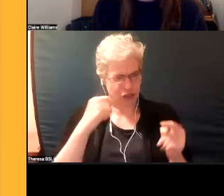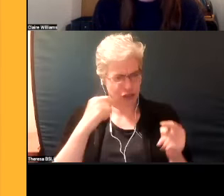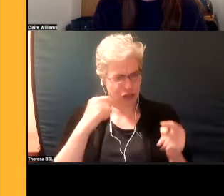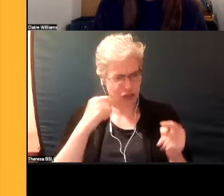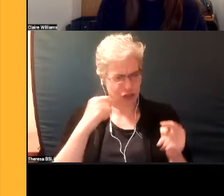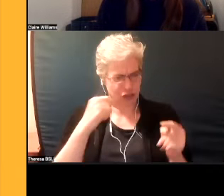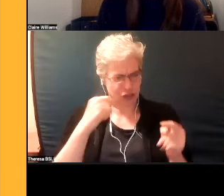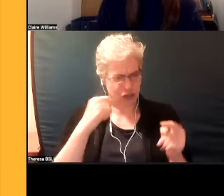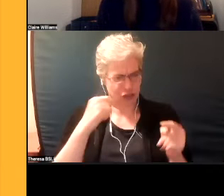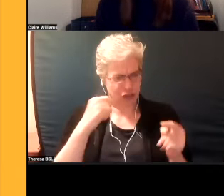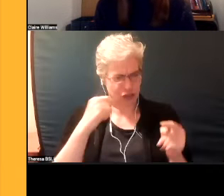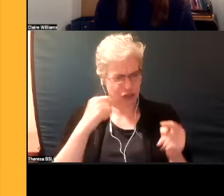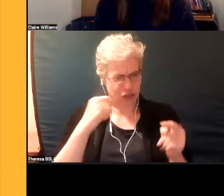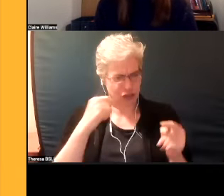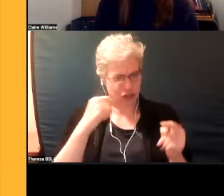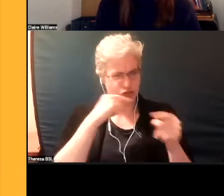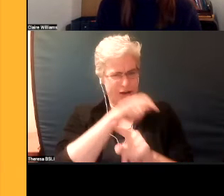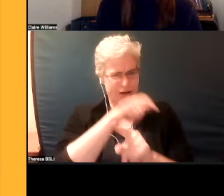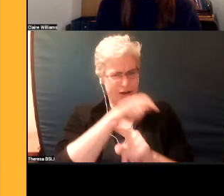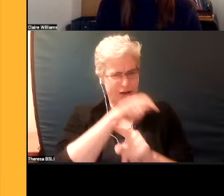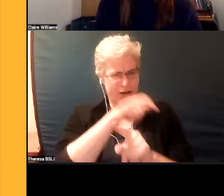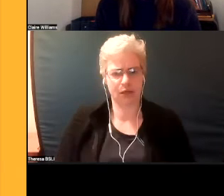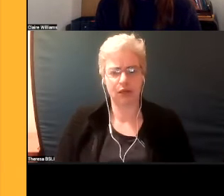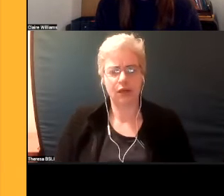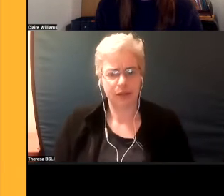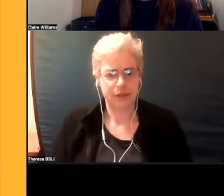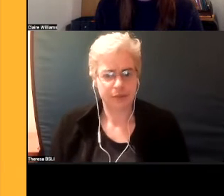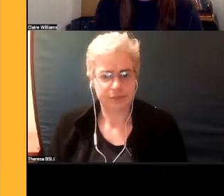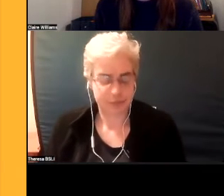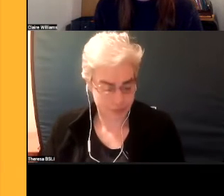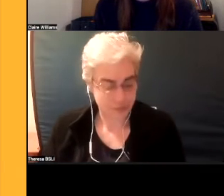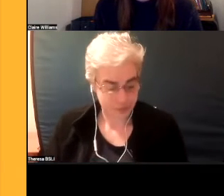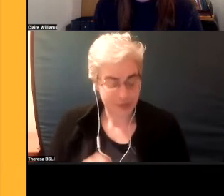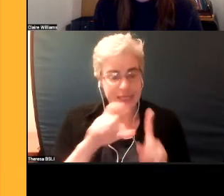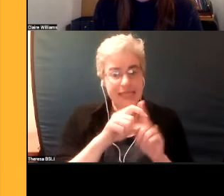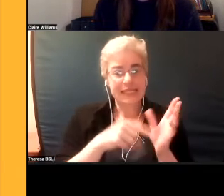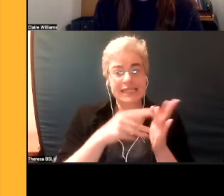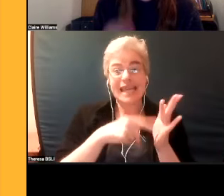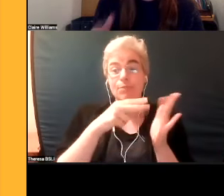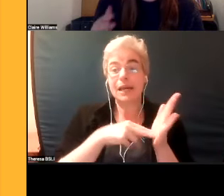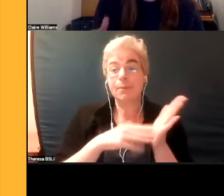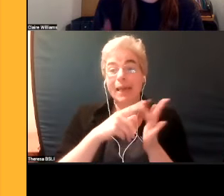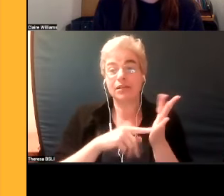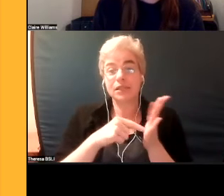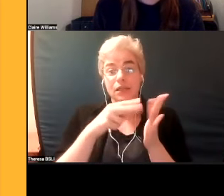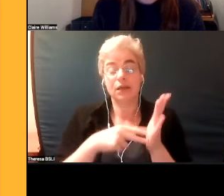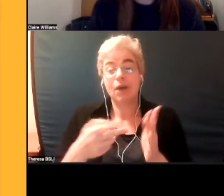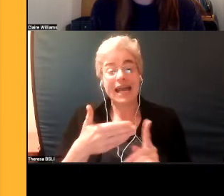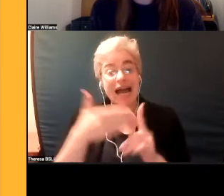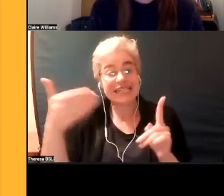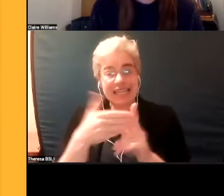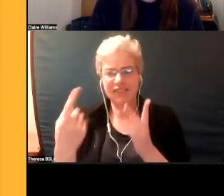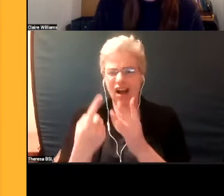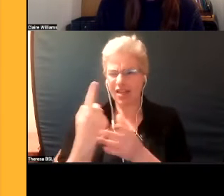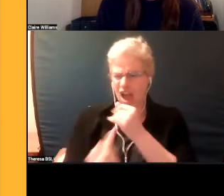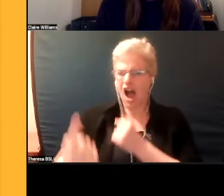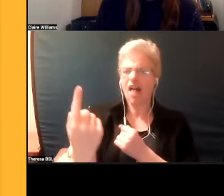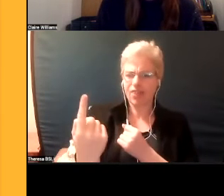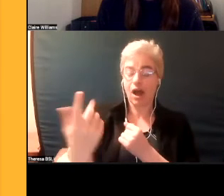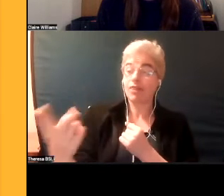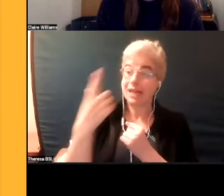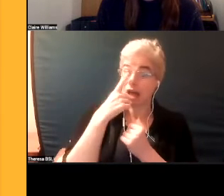neurotypical person, following again Damien Milton and his double empathy thesis. By identifying this other as an icon of